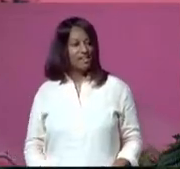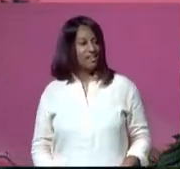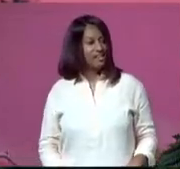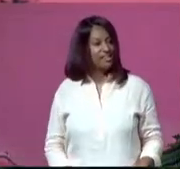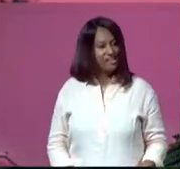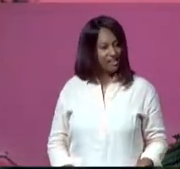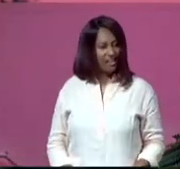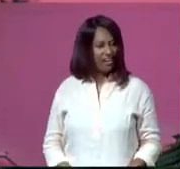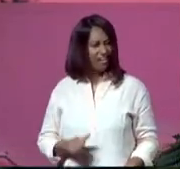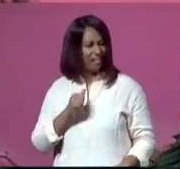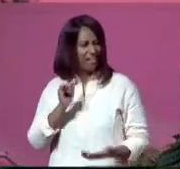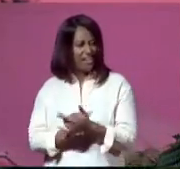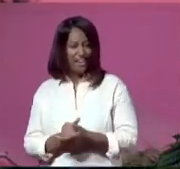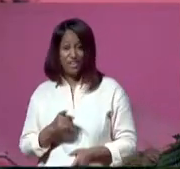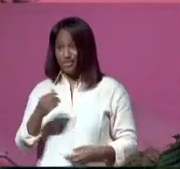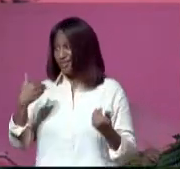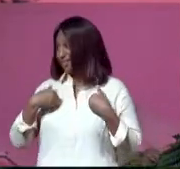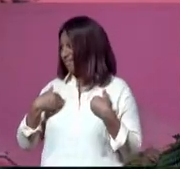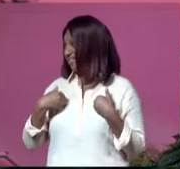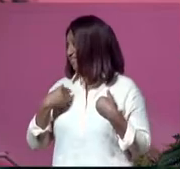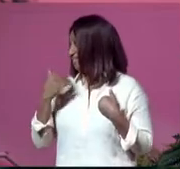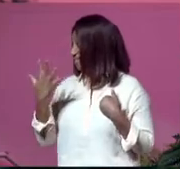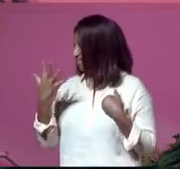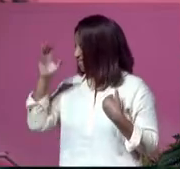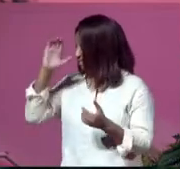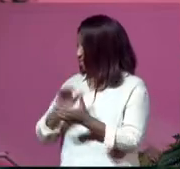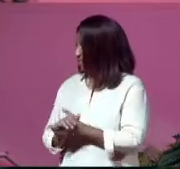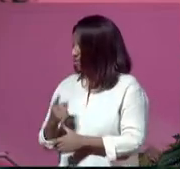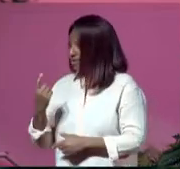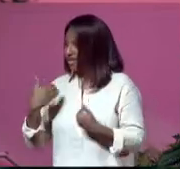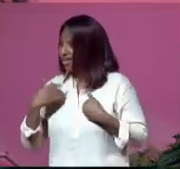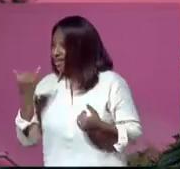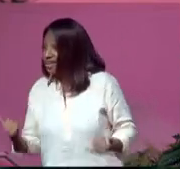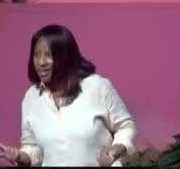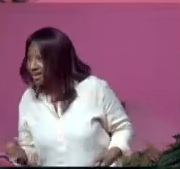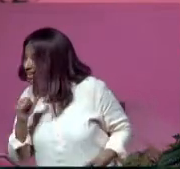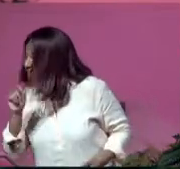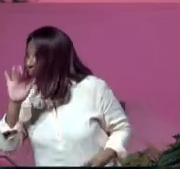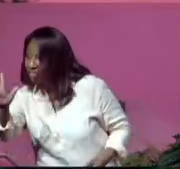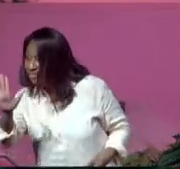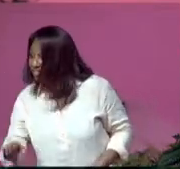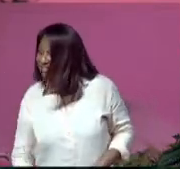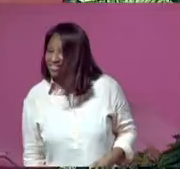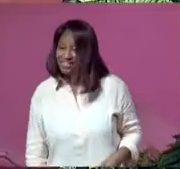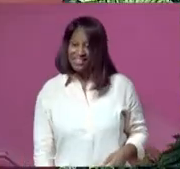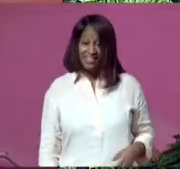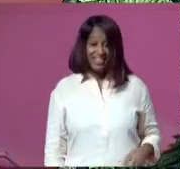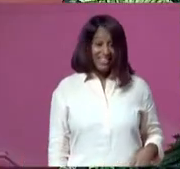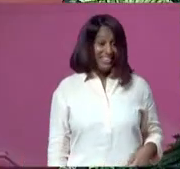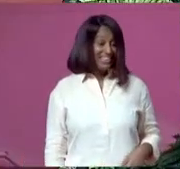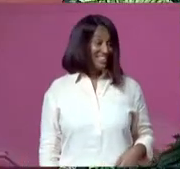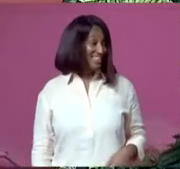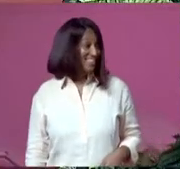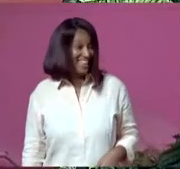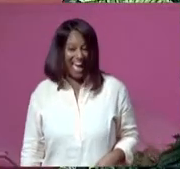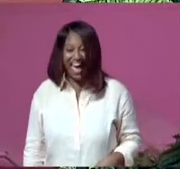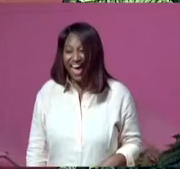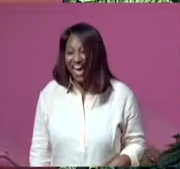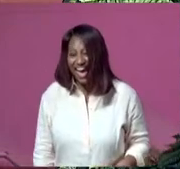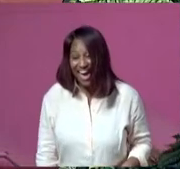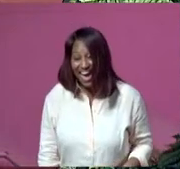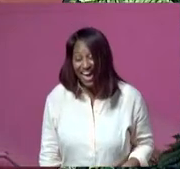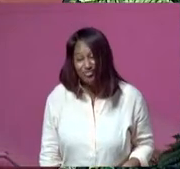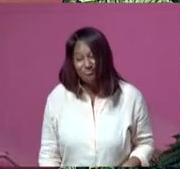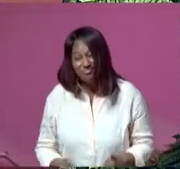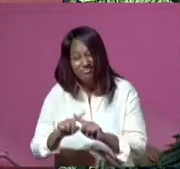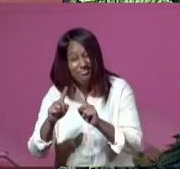Matter of fact, not only that, you done had five and the one you got now ain't your husband. That could be taken a whole lot of ways.